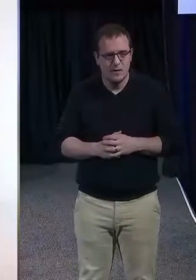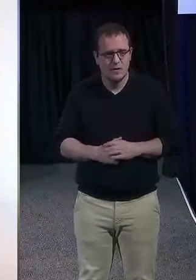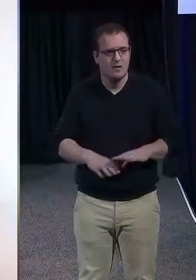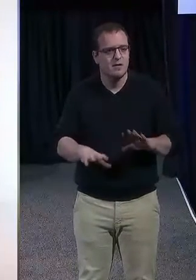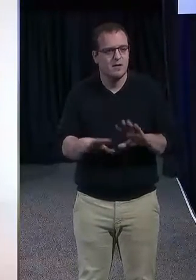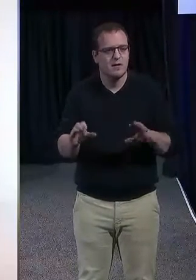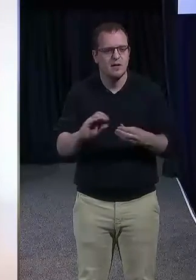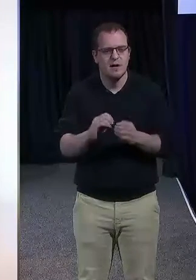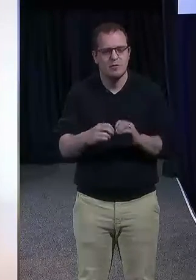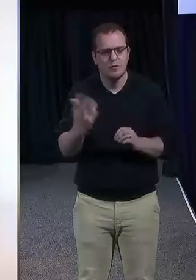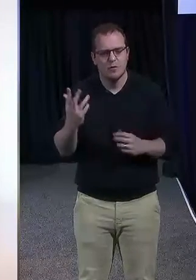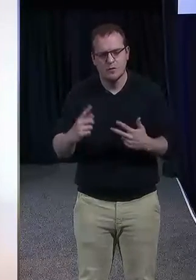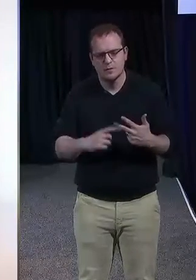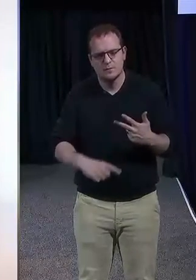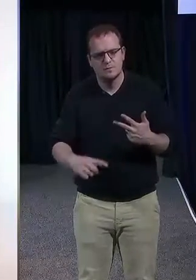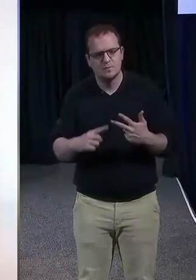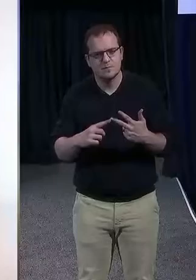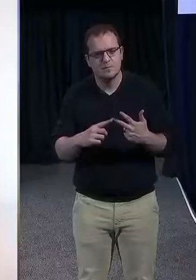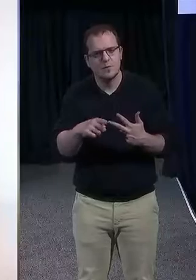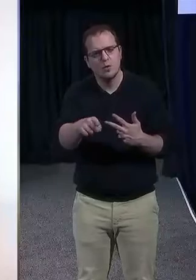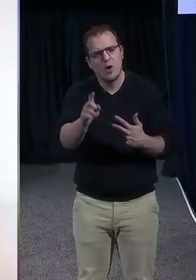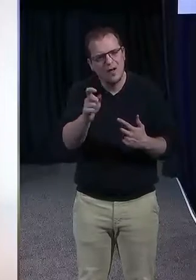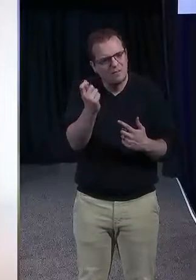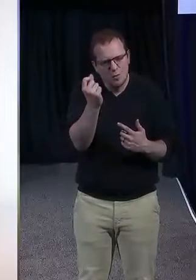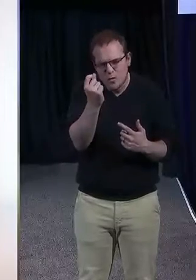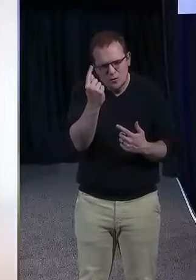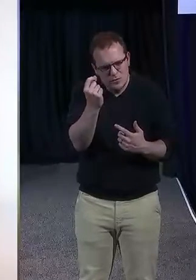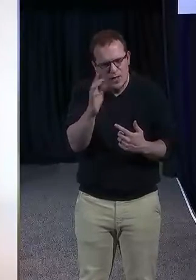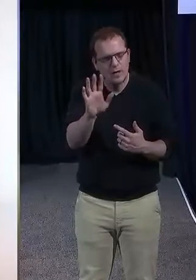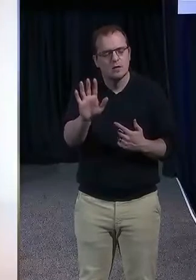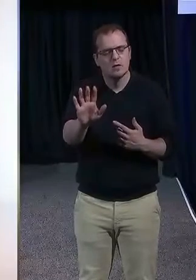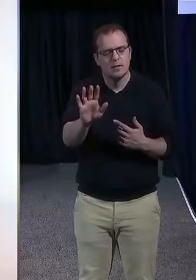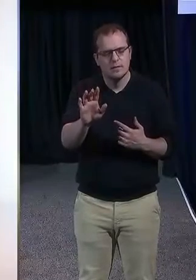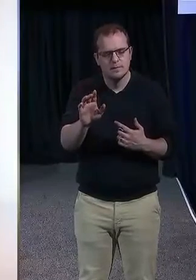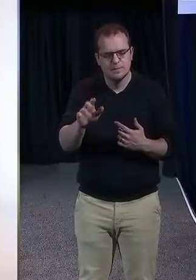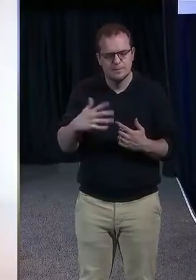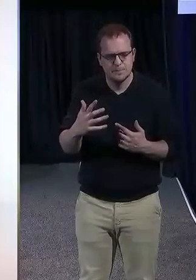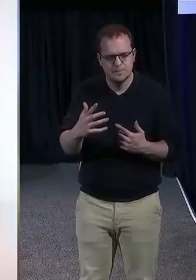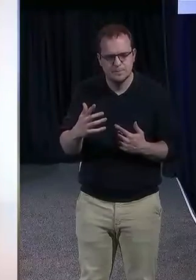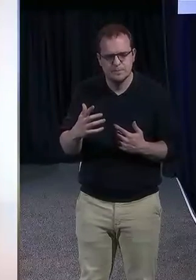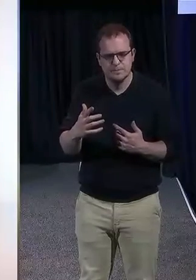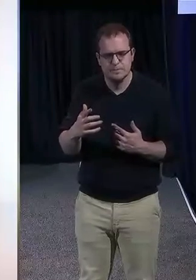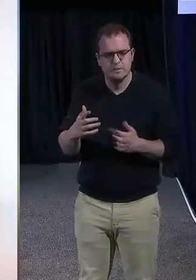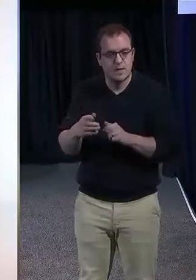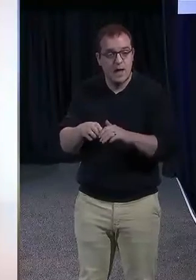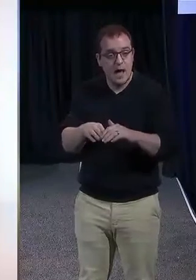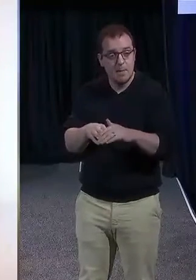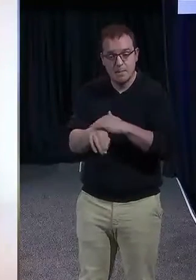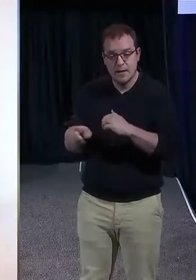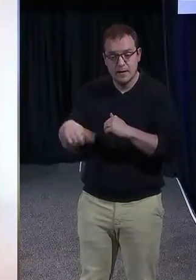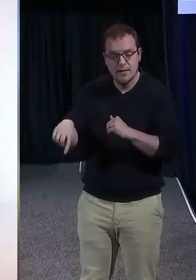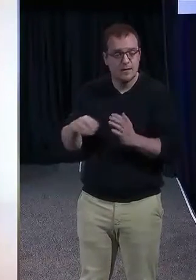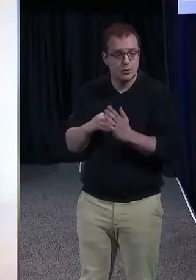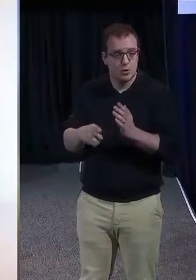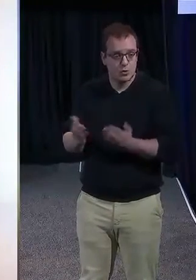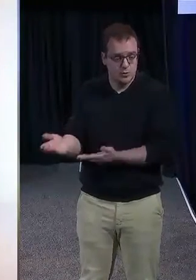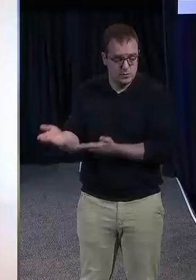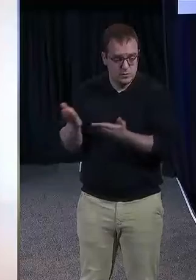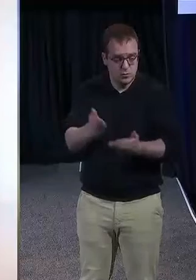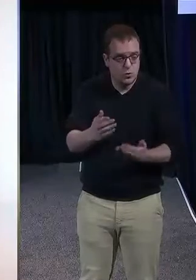Number three, you need to understand that admitting these students into our